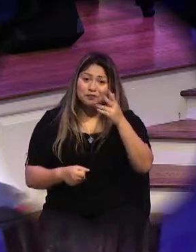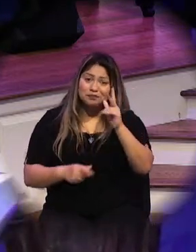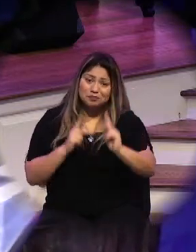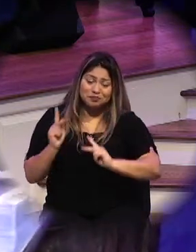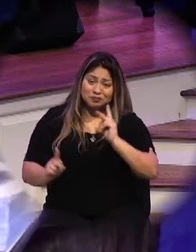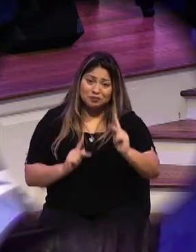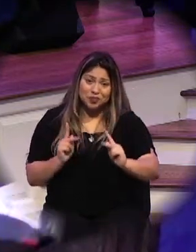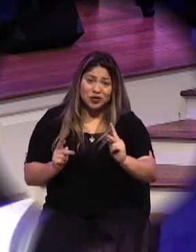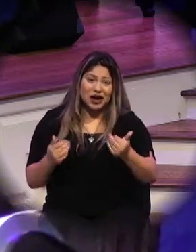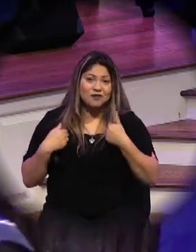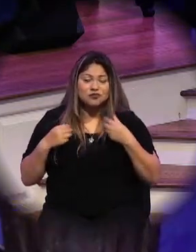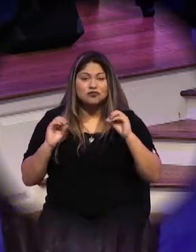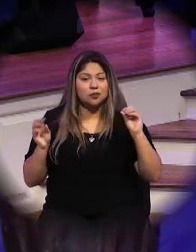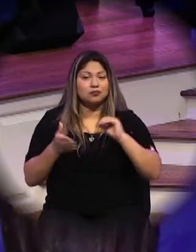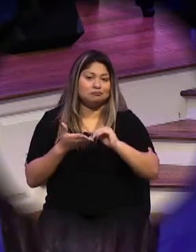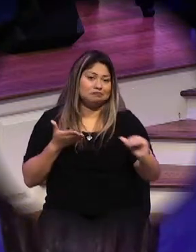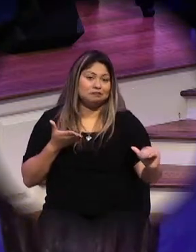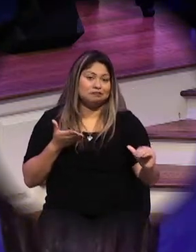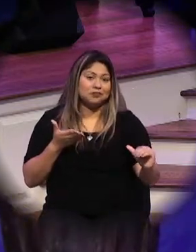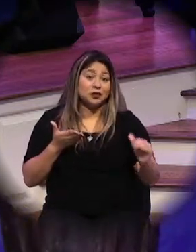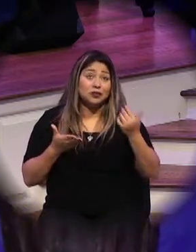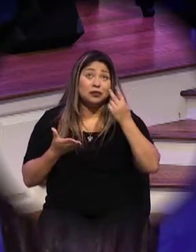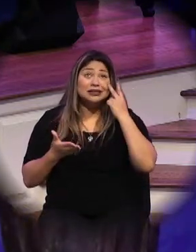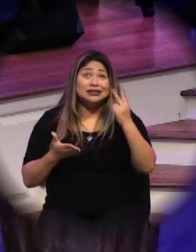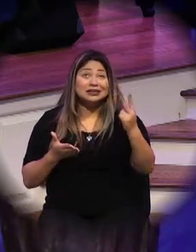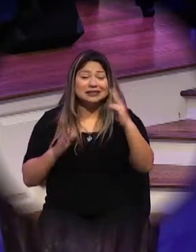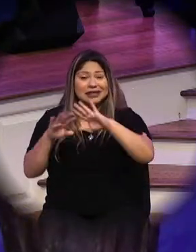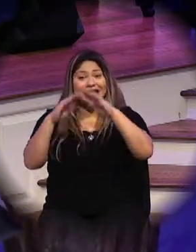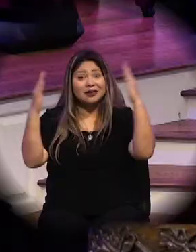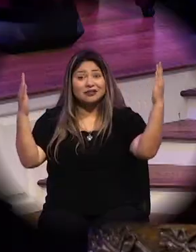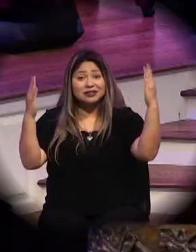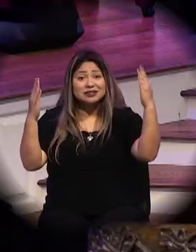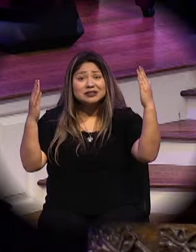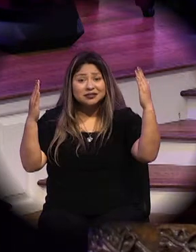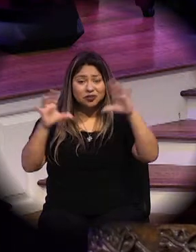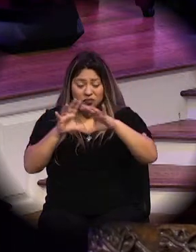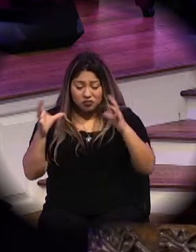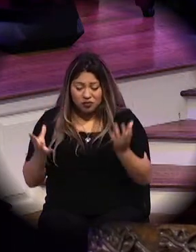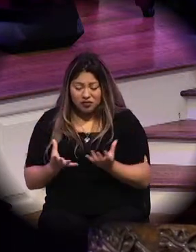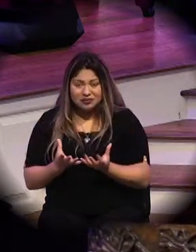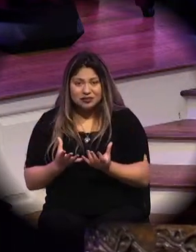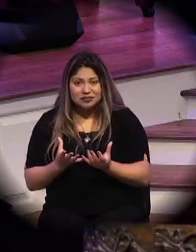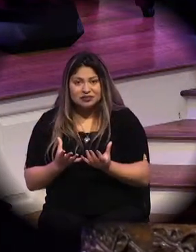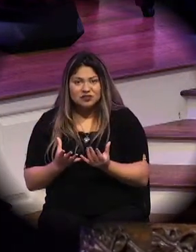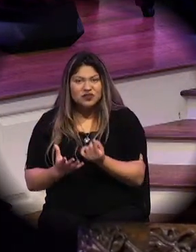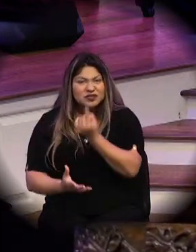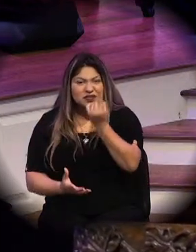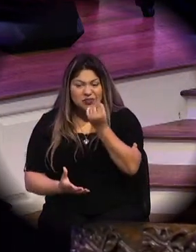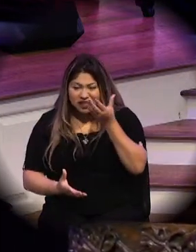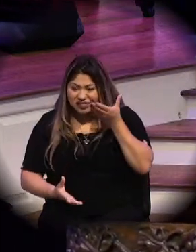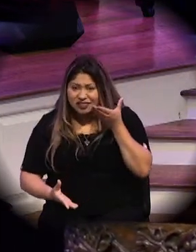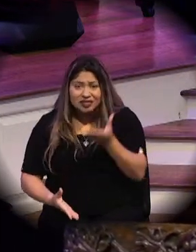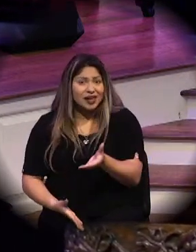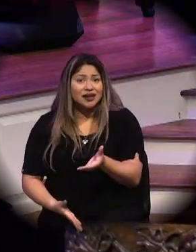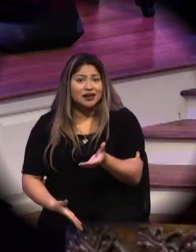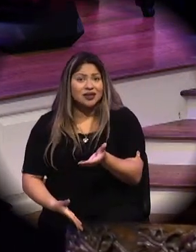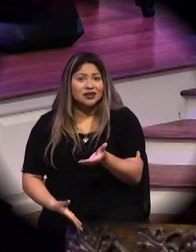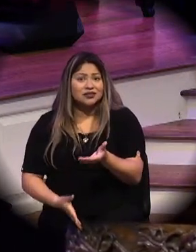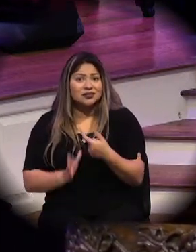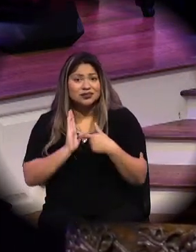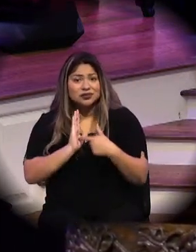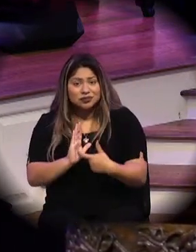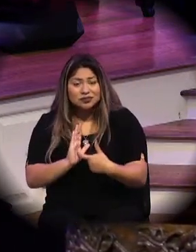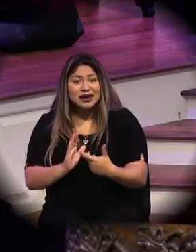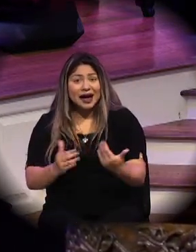at the world, when we look at the heavens, the very fact that there is something rather than nothing should lead us to the conclusion that there